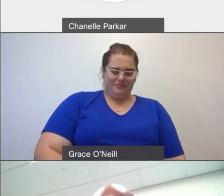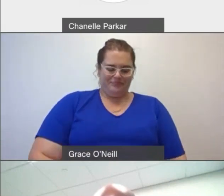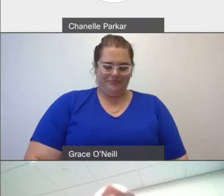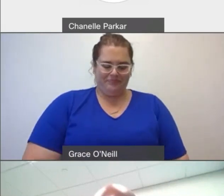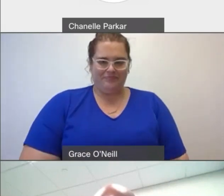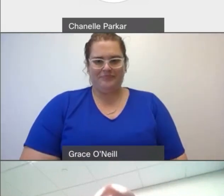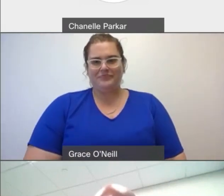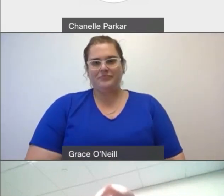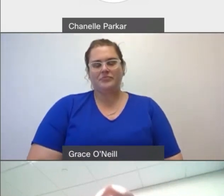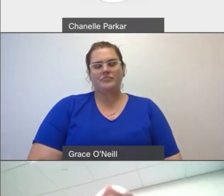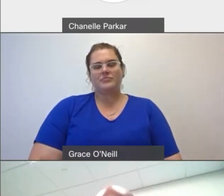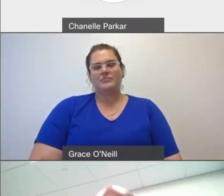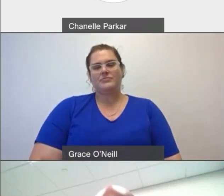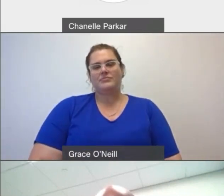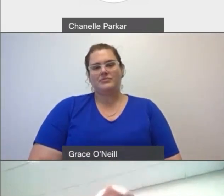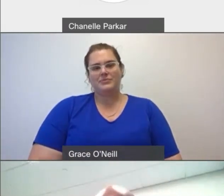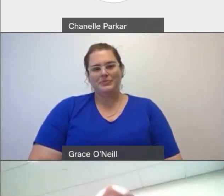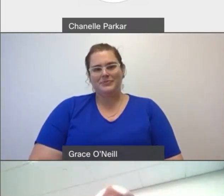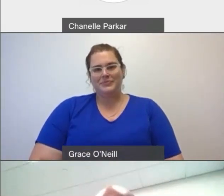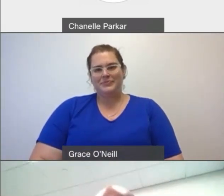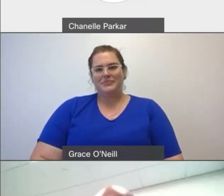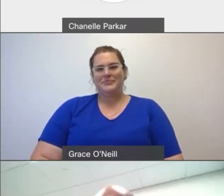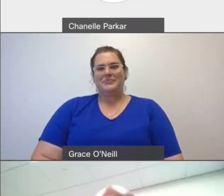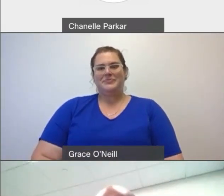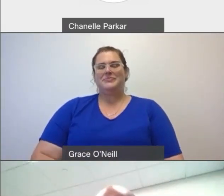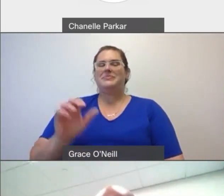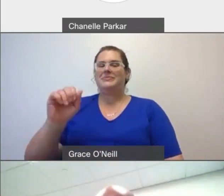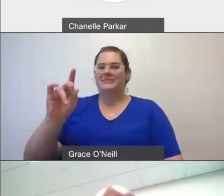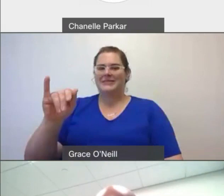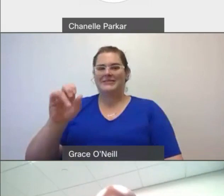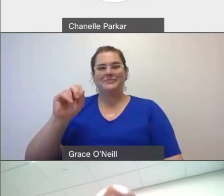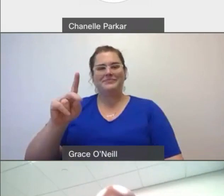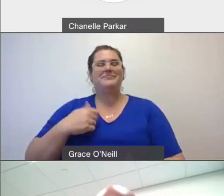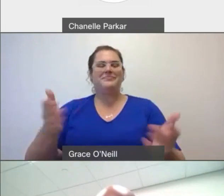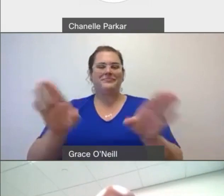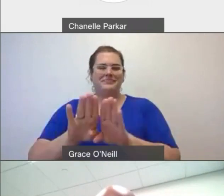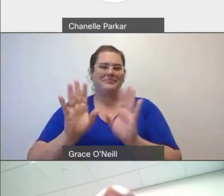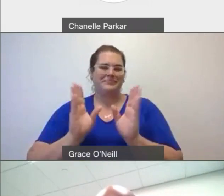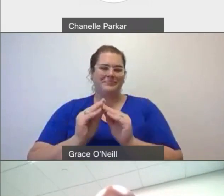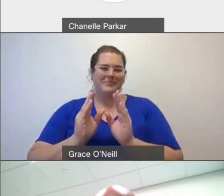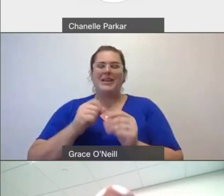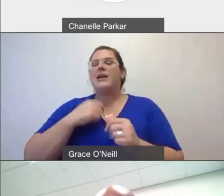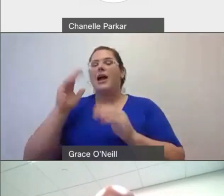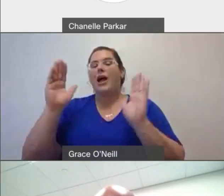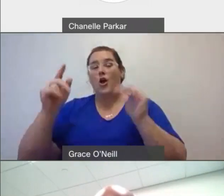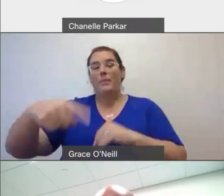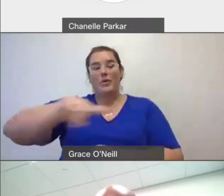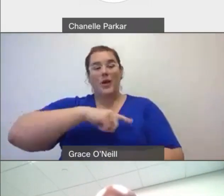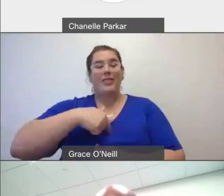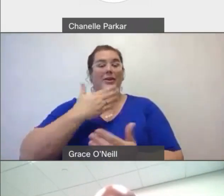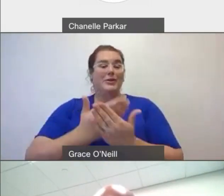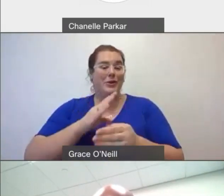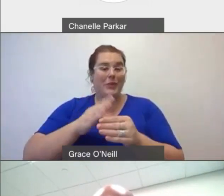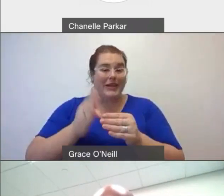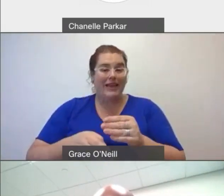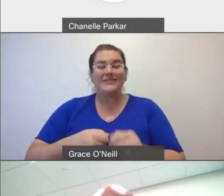And so I hope everyone has a good weekend. I will reach out to DC Health to see